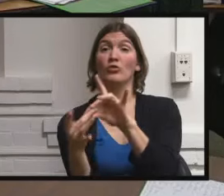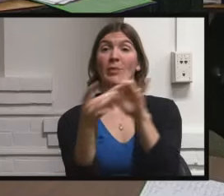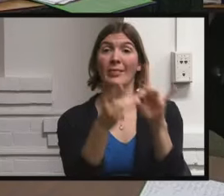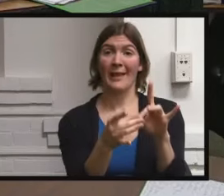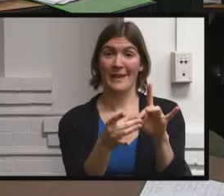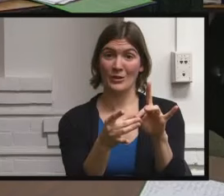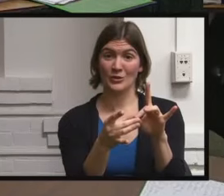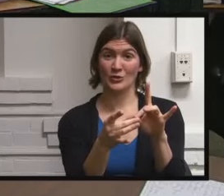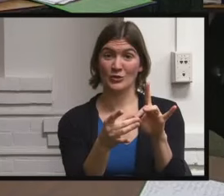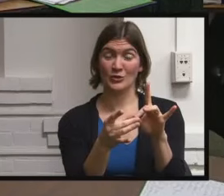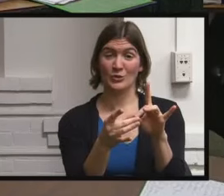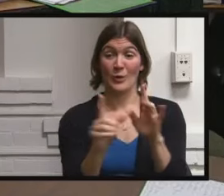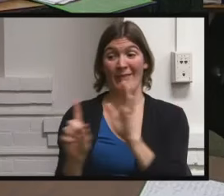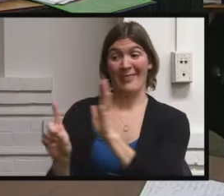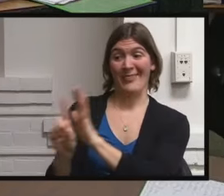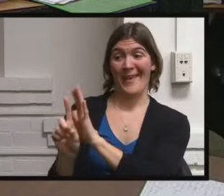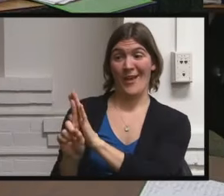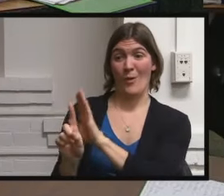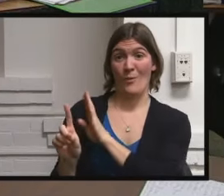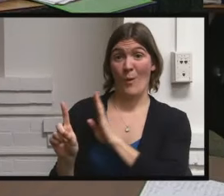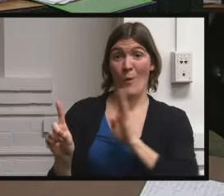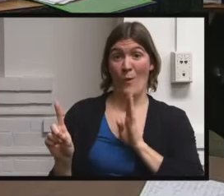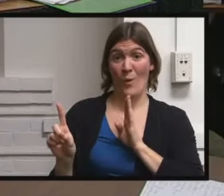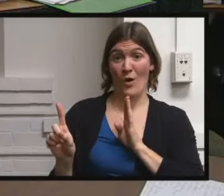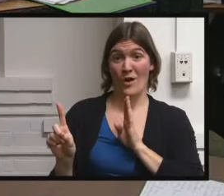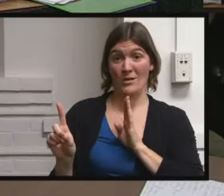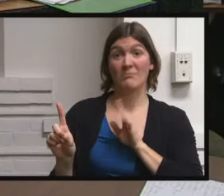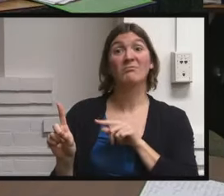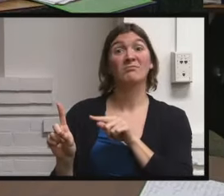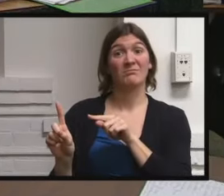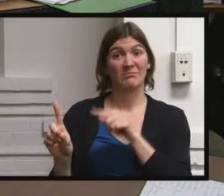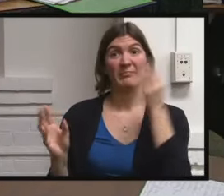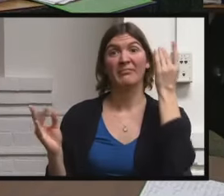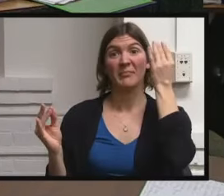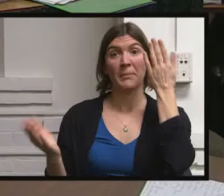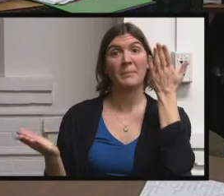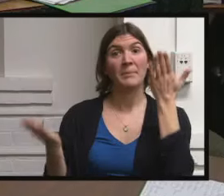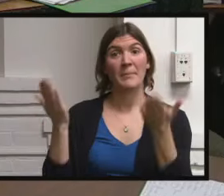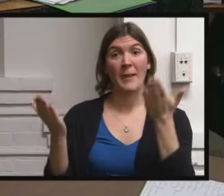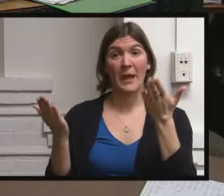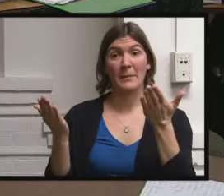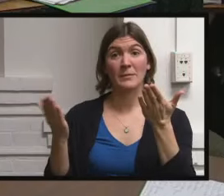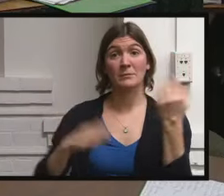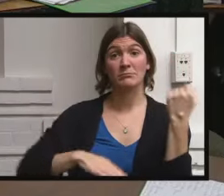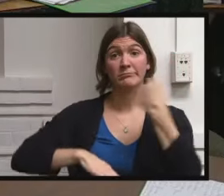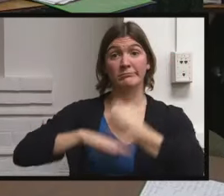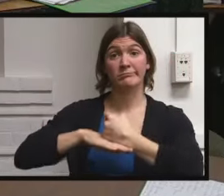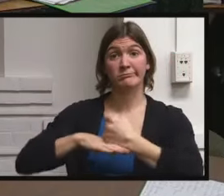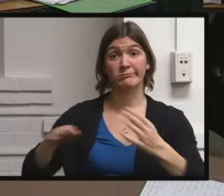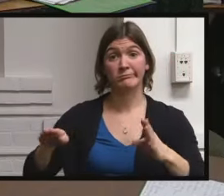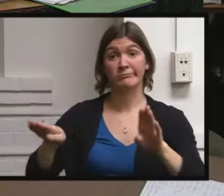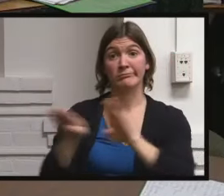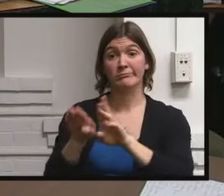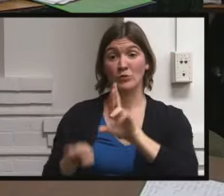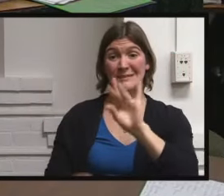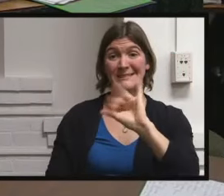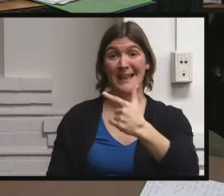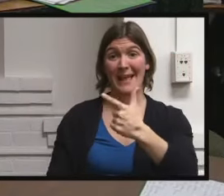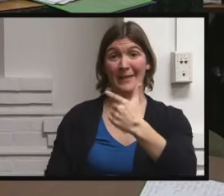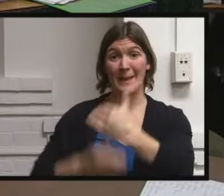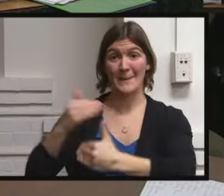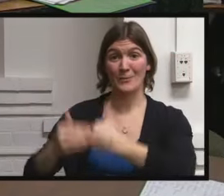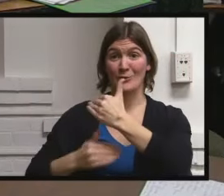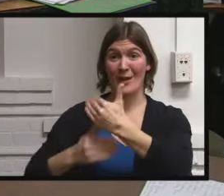the board at the Solid Waste District has given to closing down the recycling